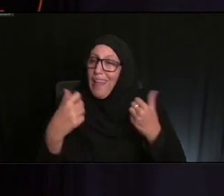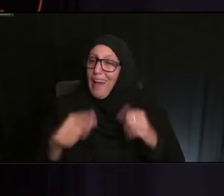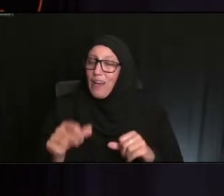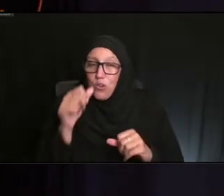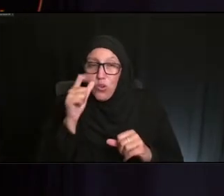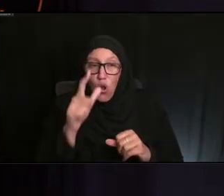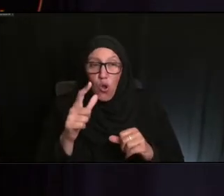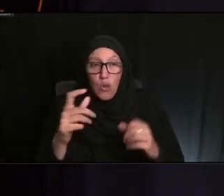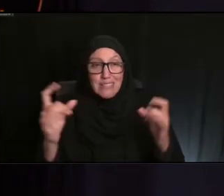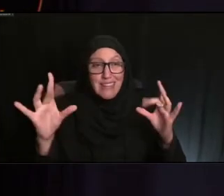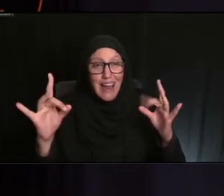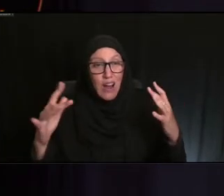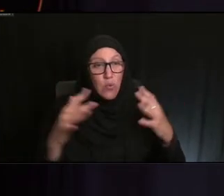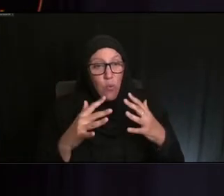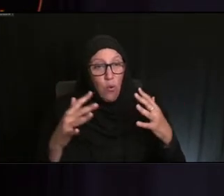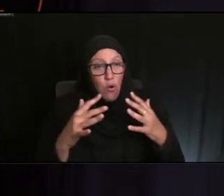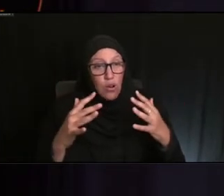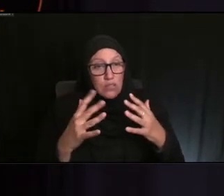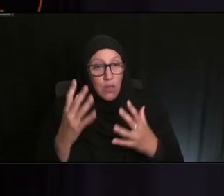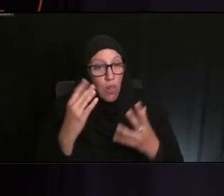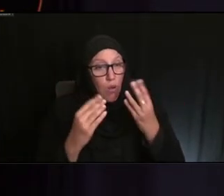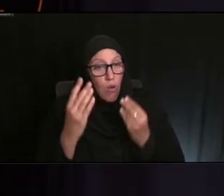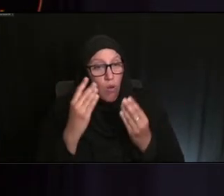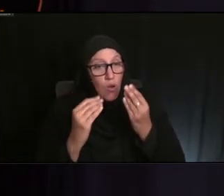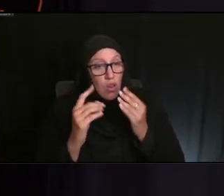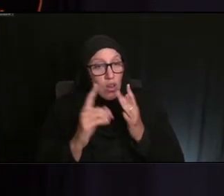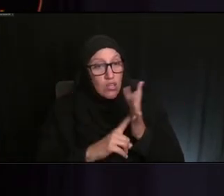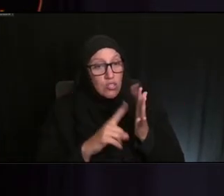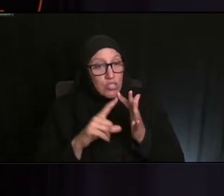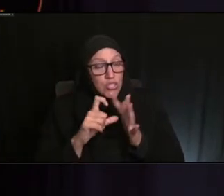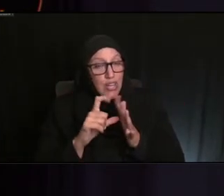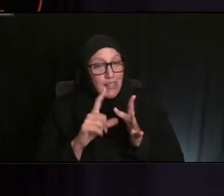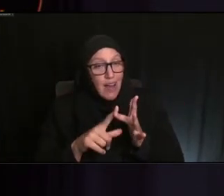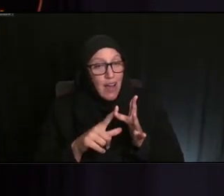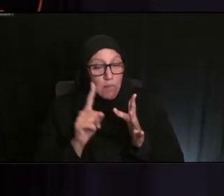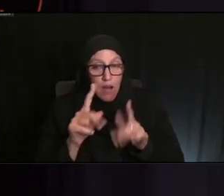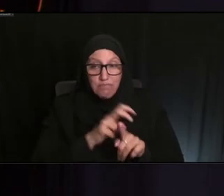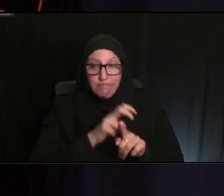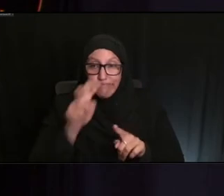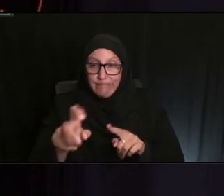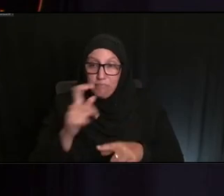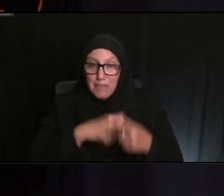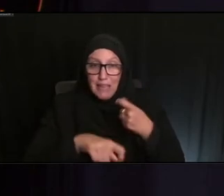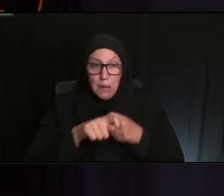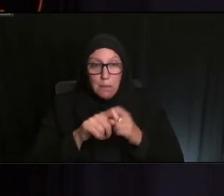Pretty much. You know? They just went haywire. They went to the other side.